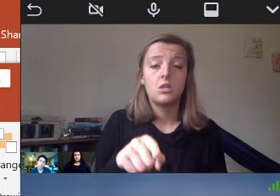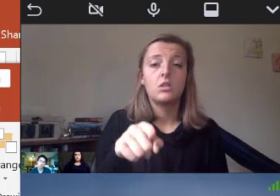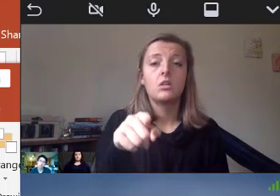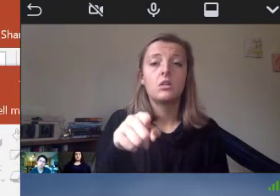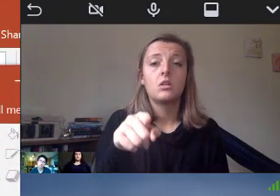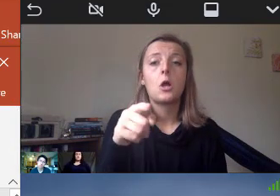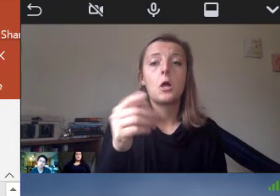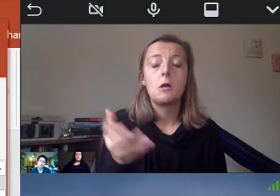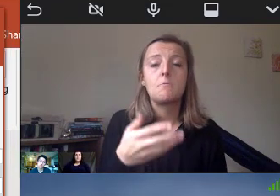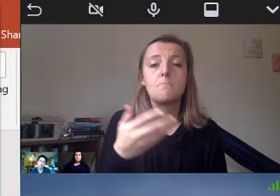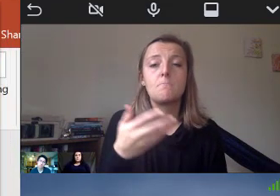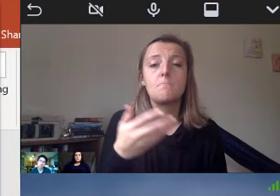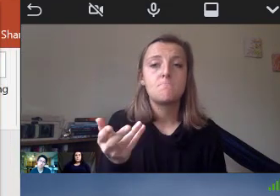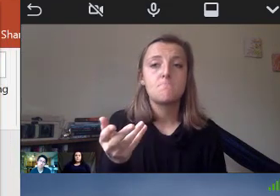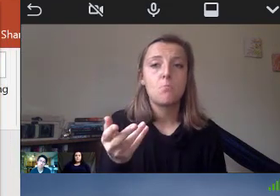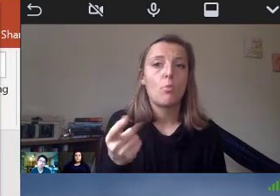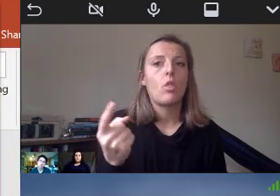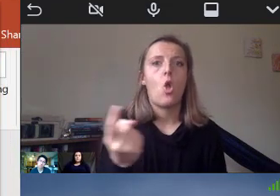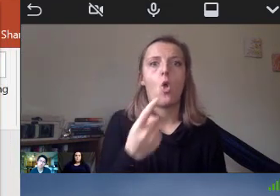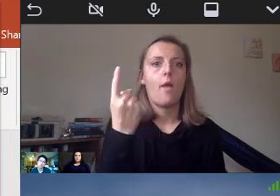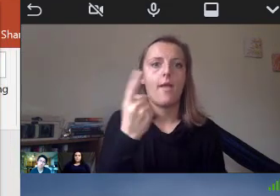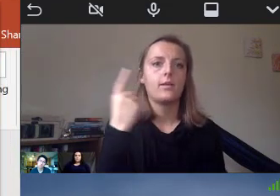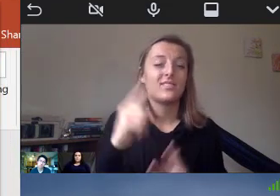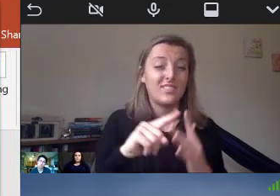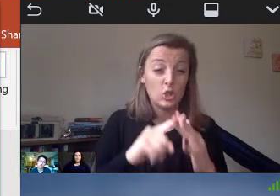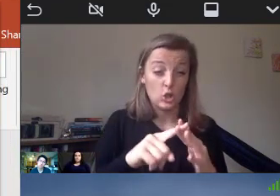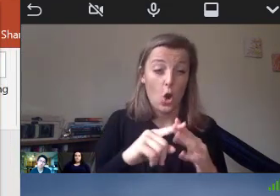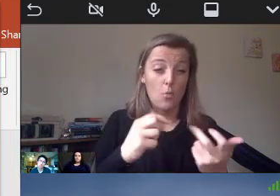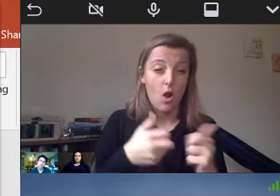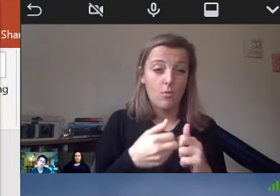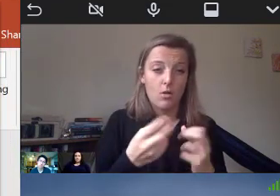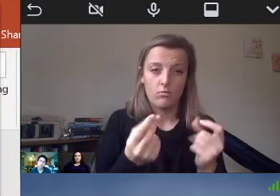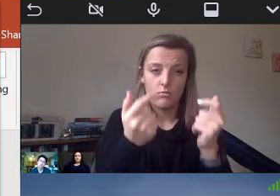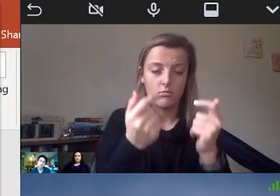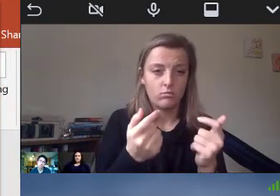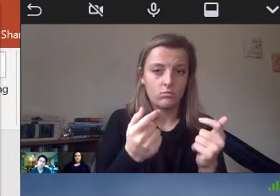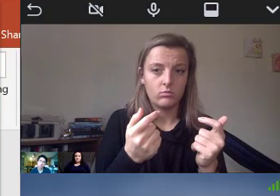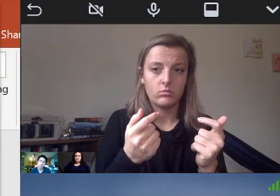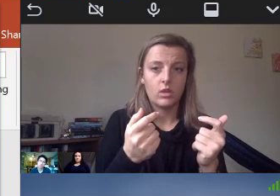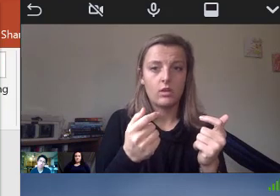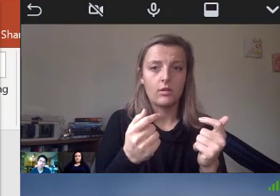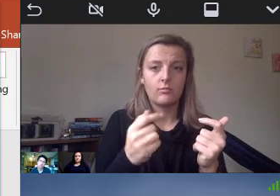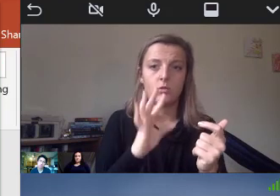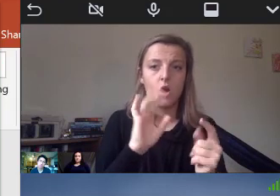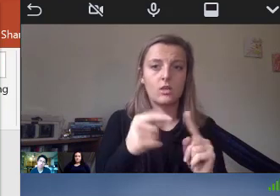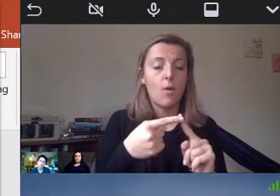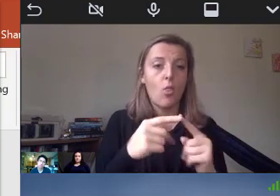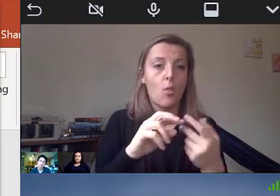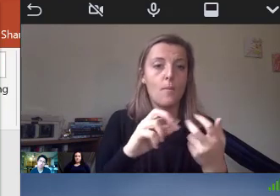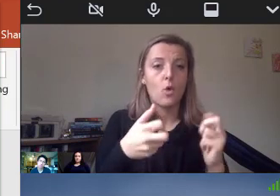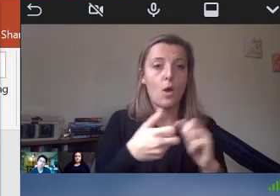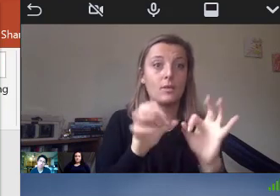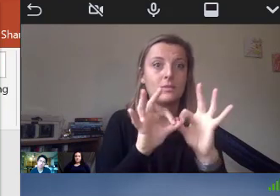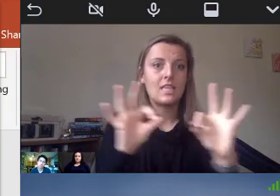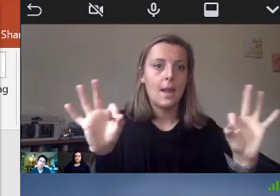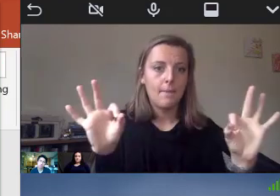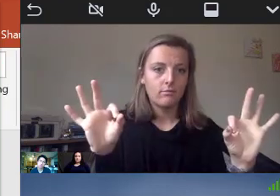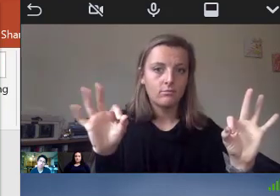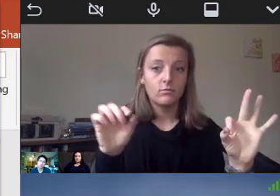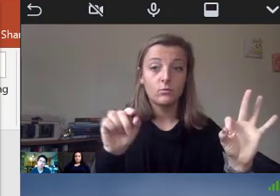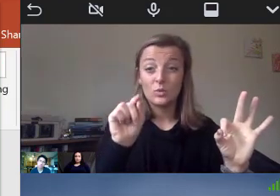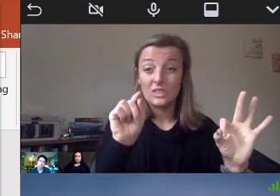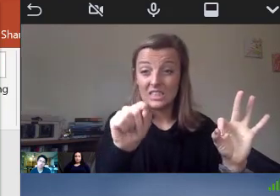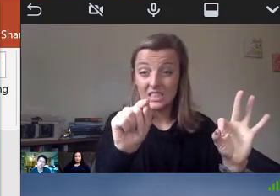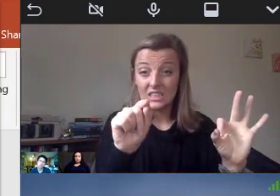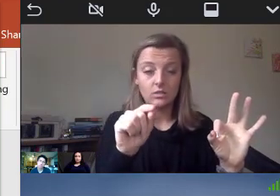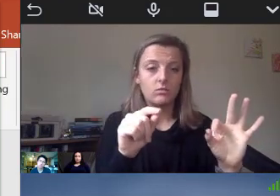always the beginning of the problem talks about sort of the problem statement. So this is taken sort of from the